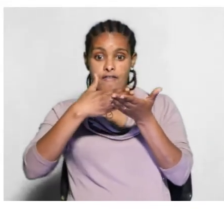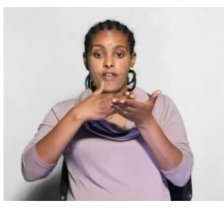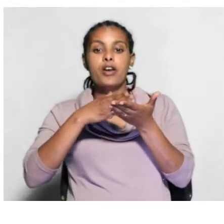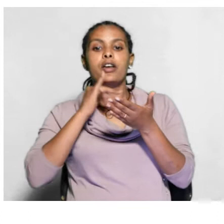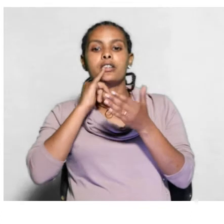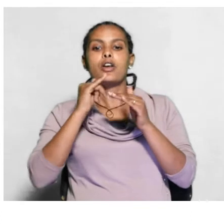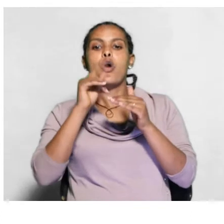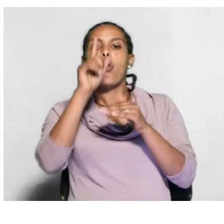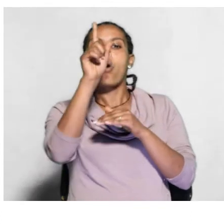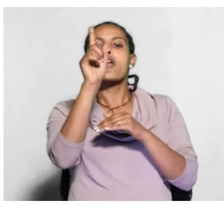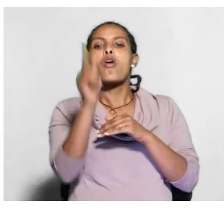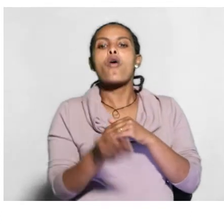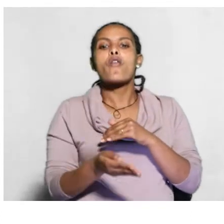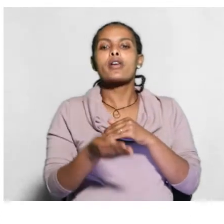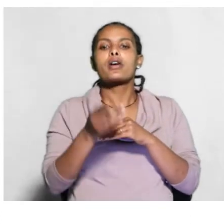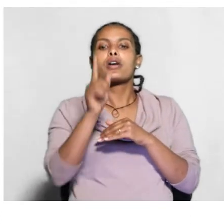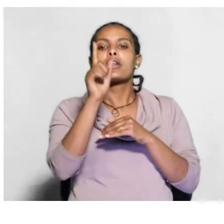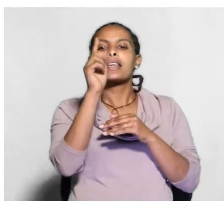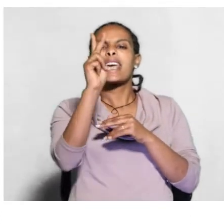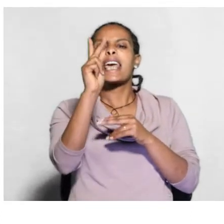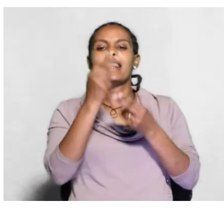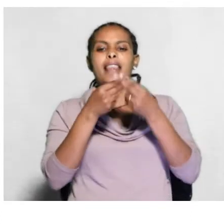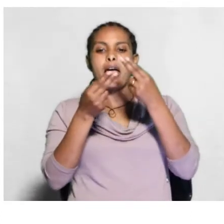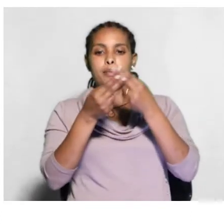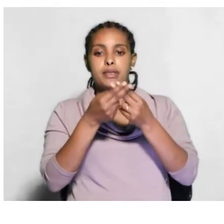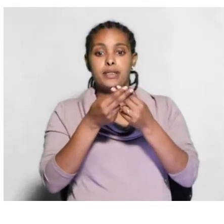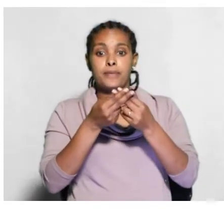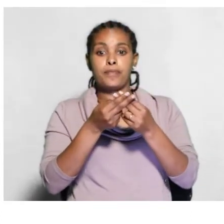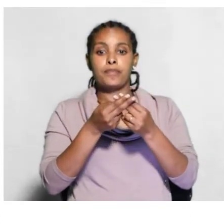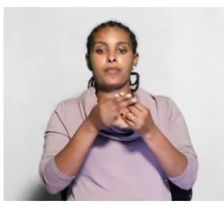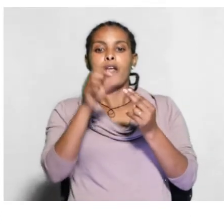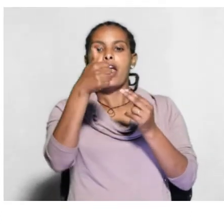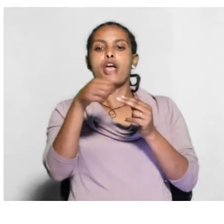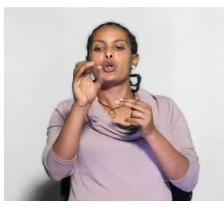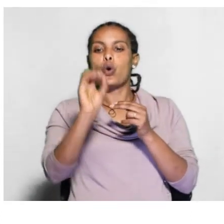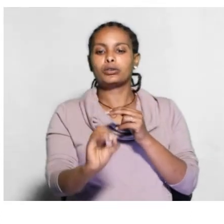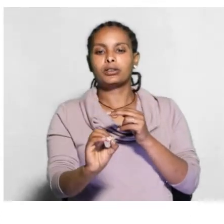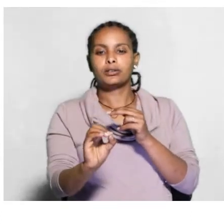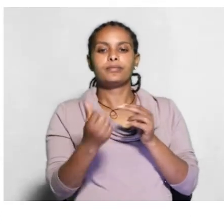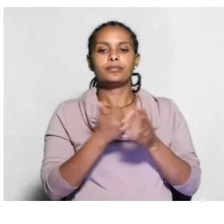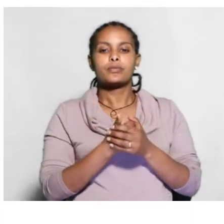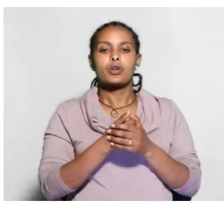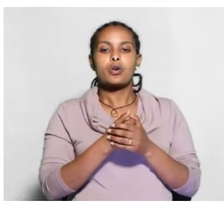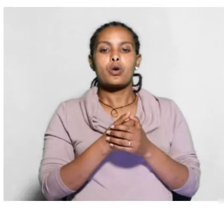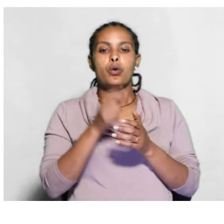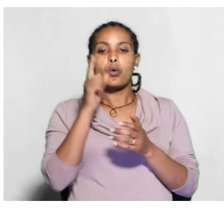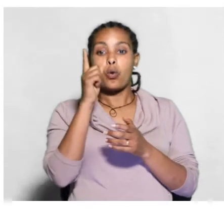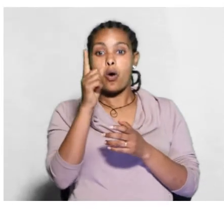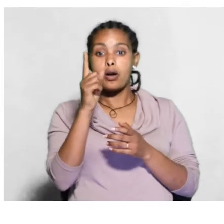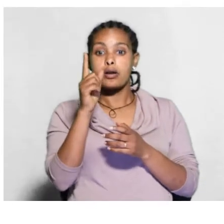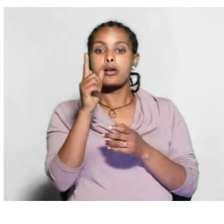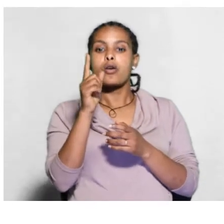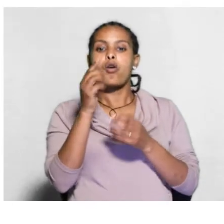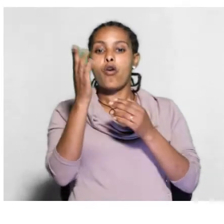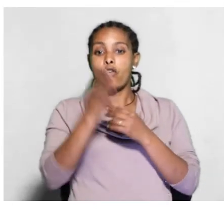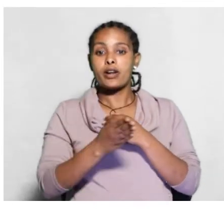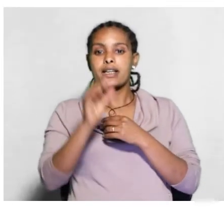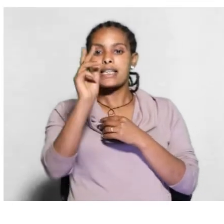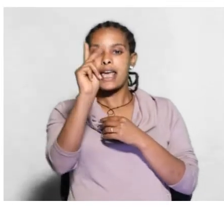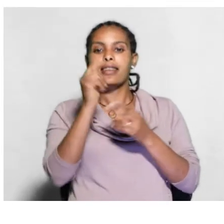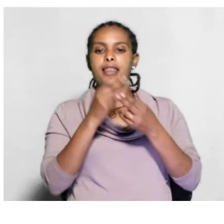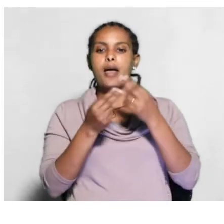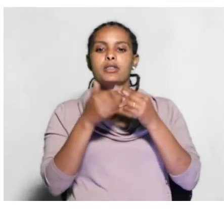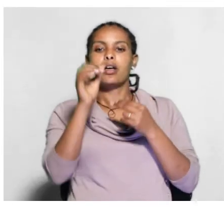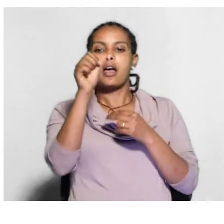equal 1 over K times concentration of A naught. 1 over K times